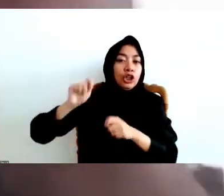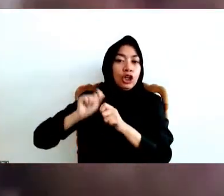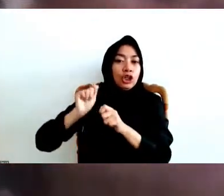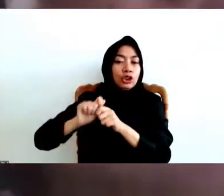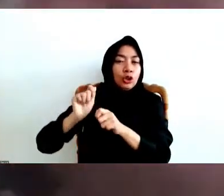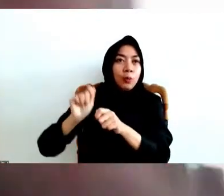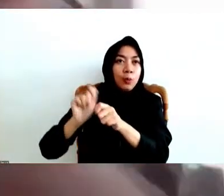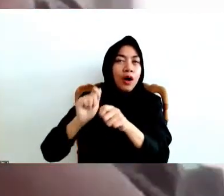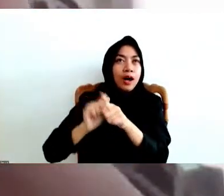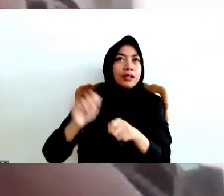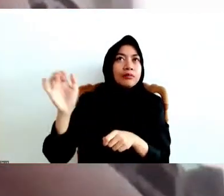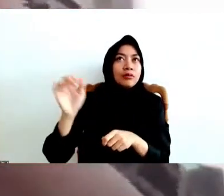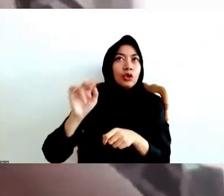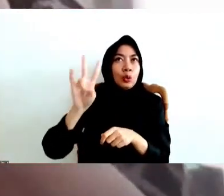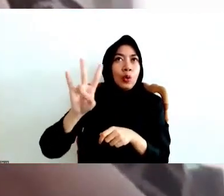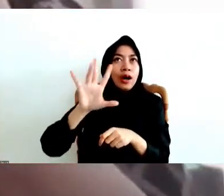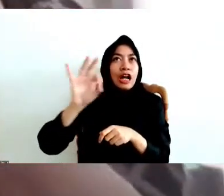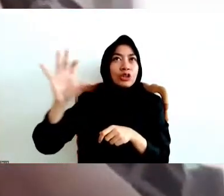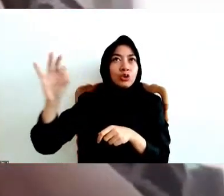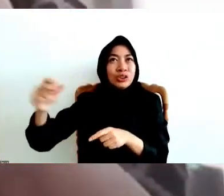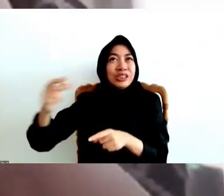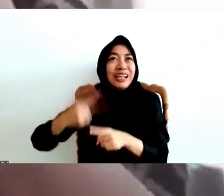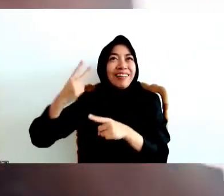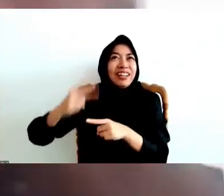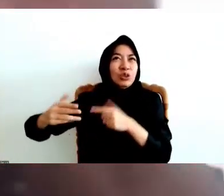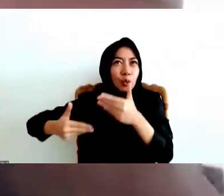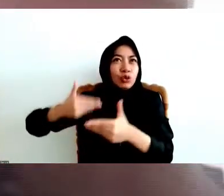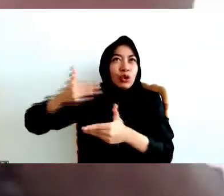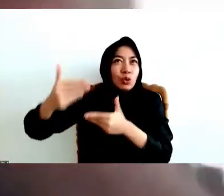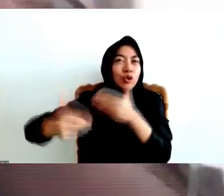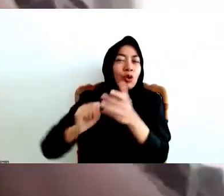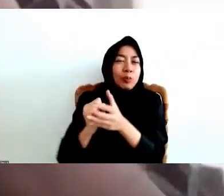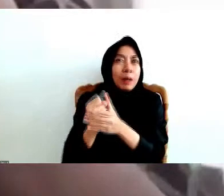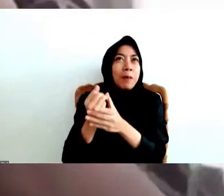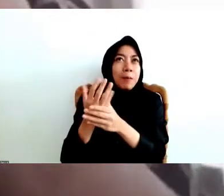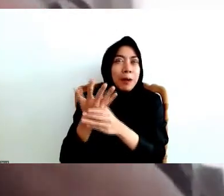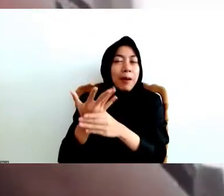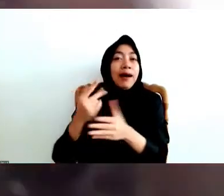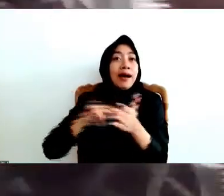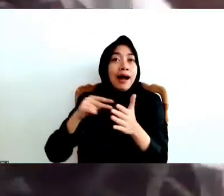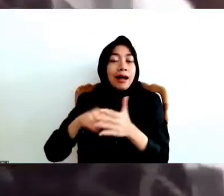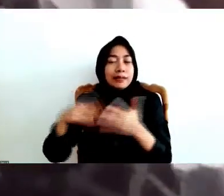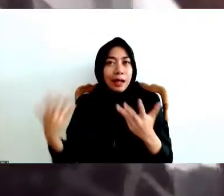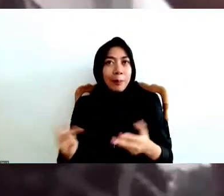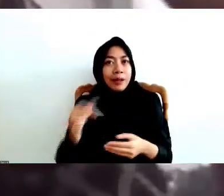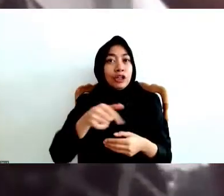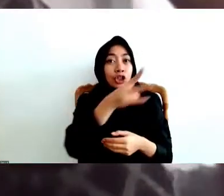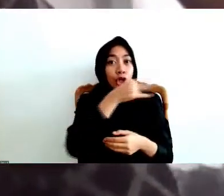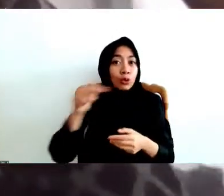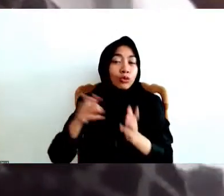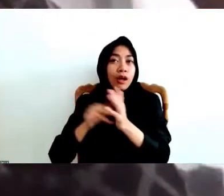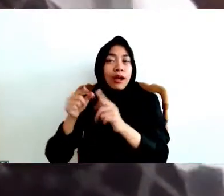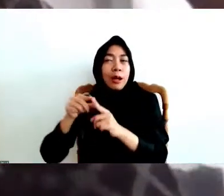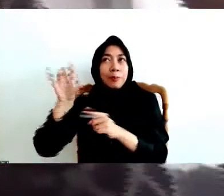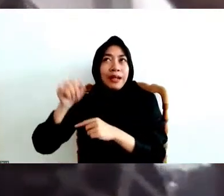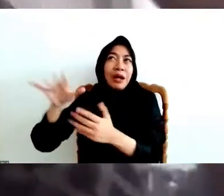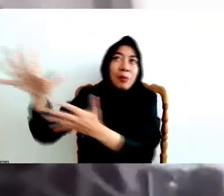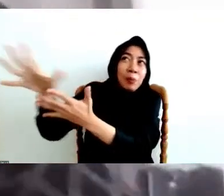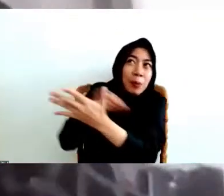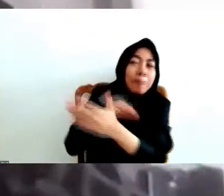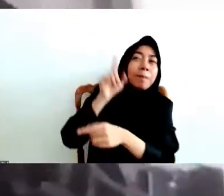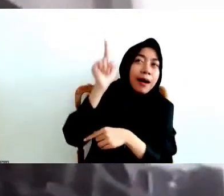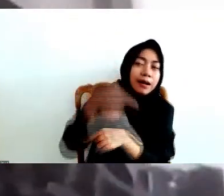2 persons' time. And so it is possible, with the advancement